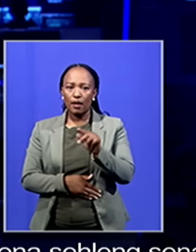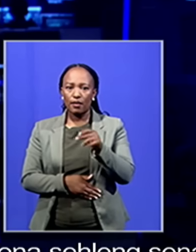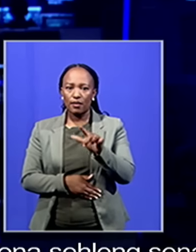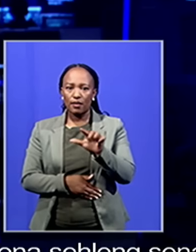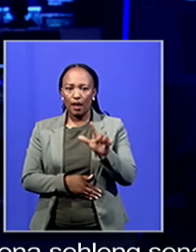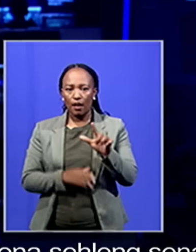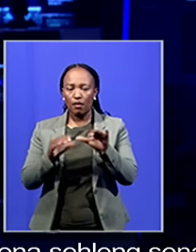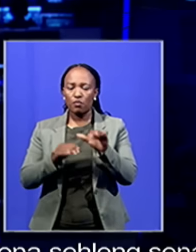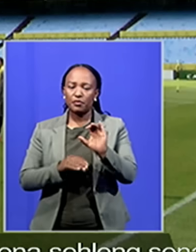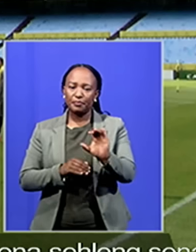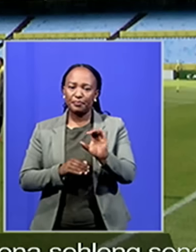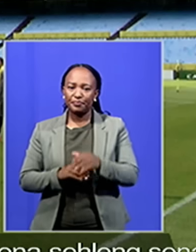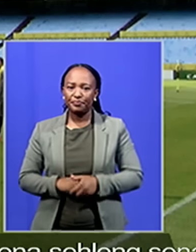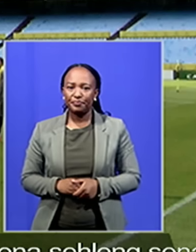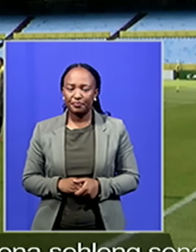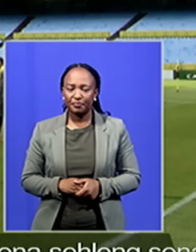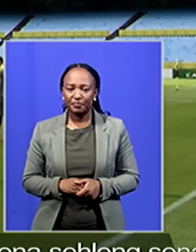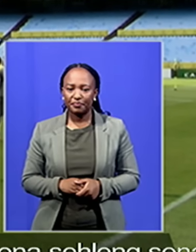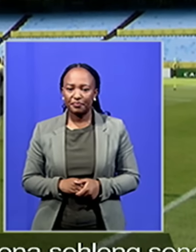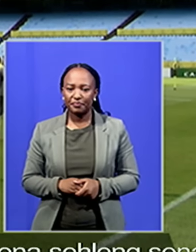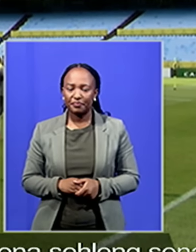C.